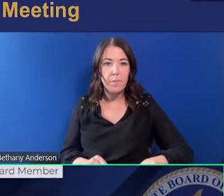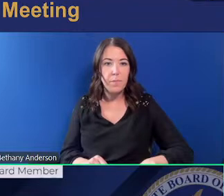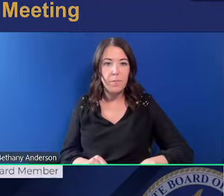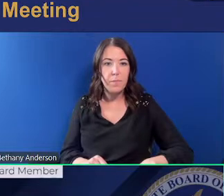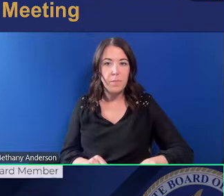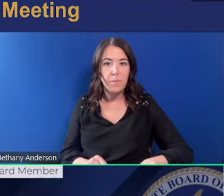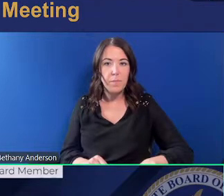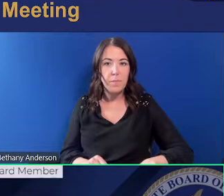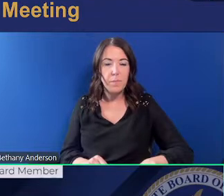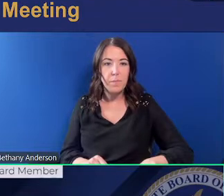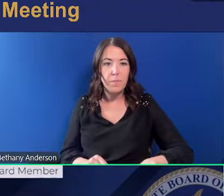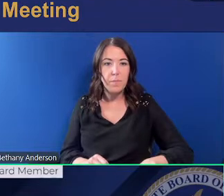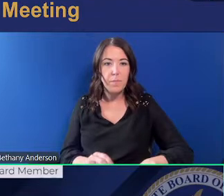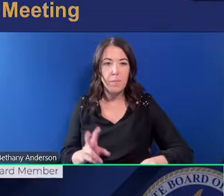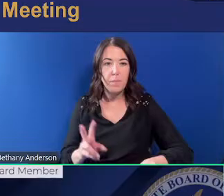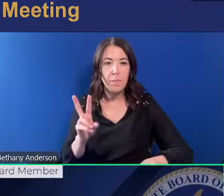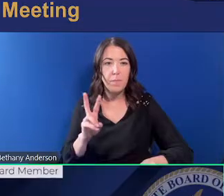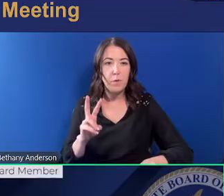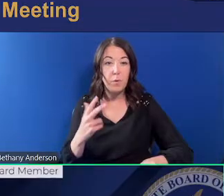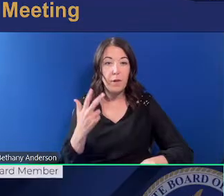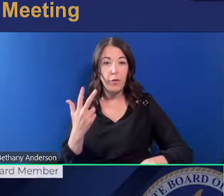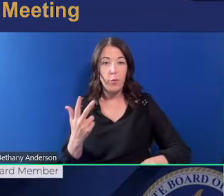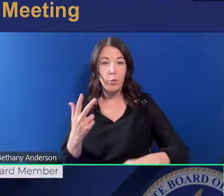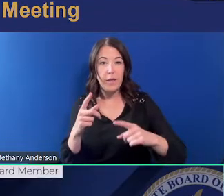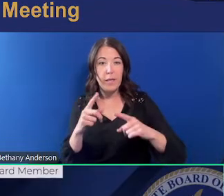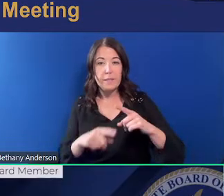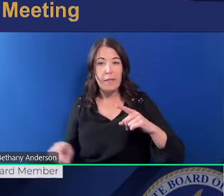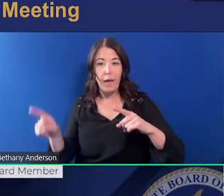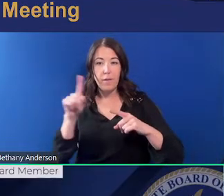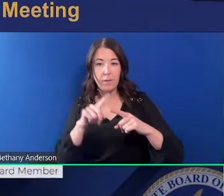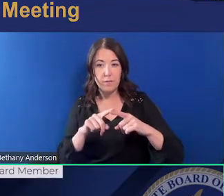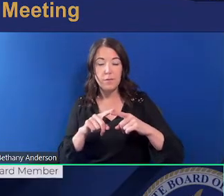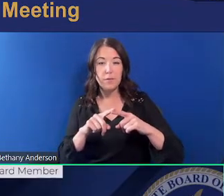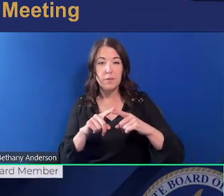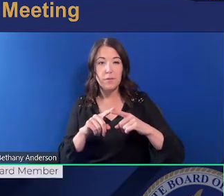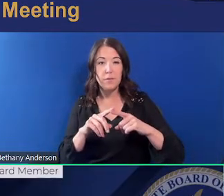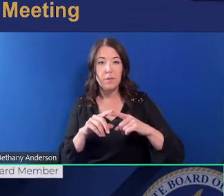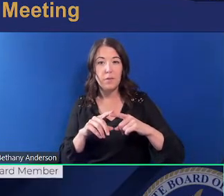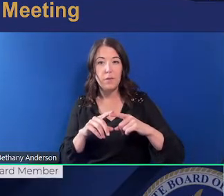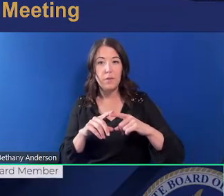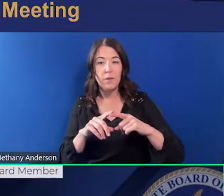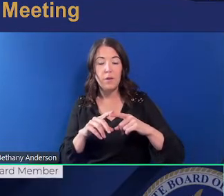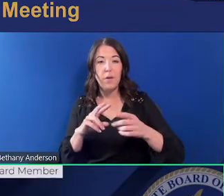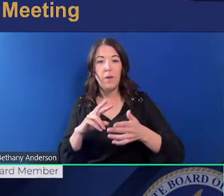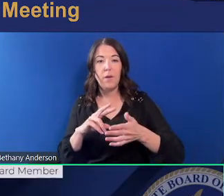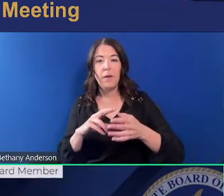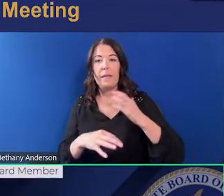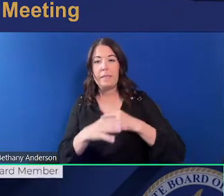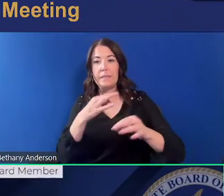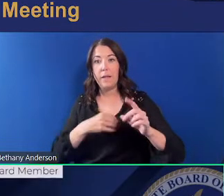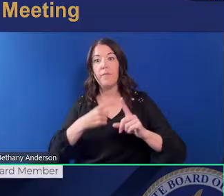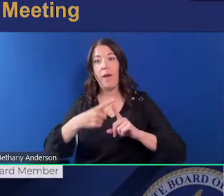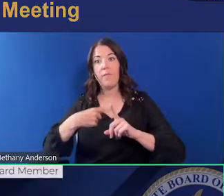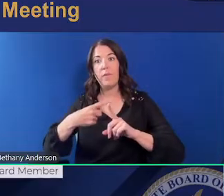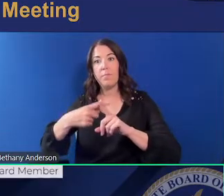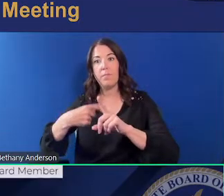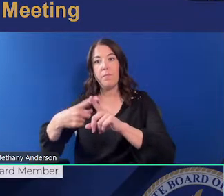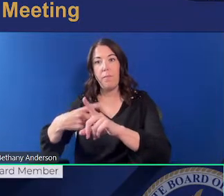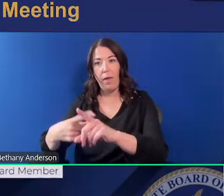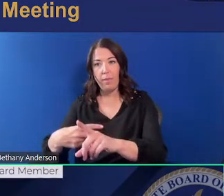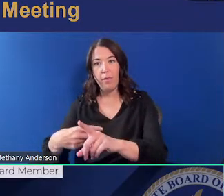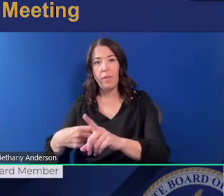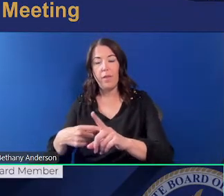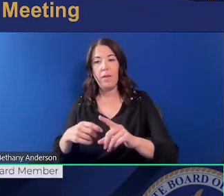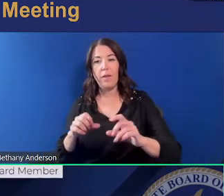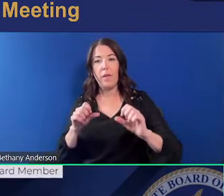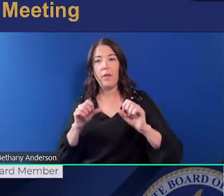it'll be 3 cycles. This allows them to come in instead of every month them having to work through it.